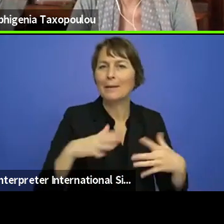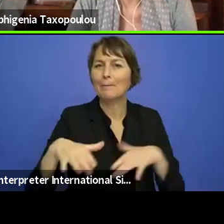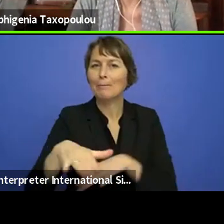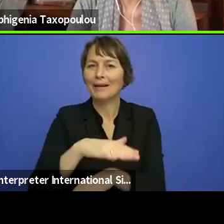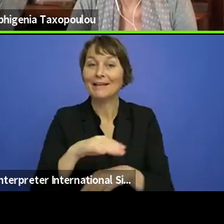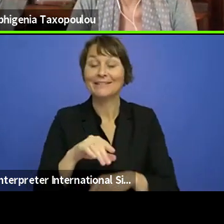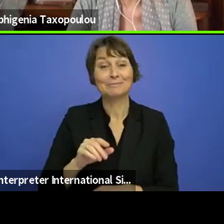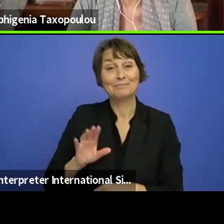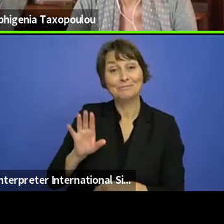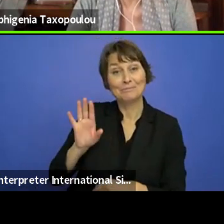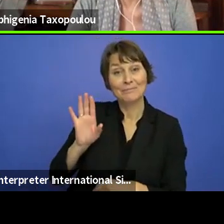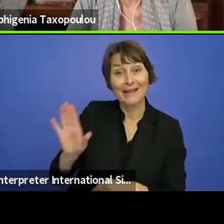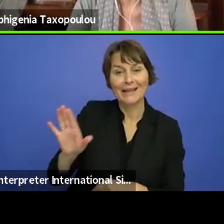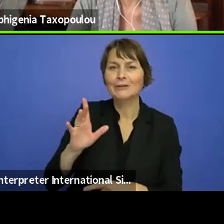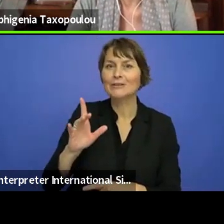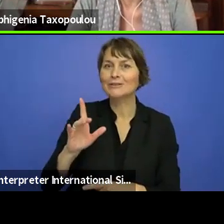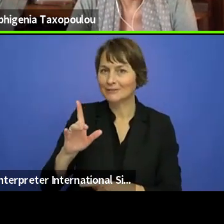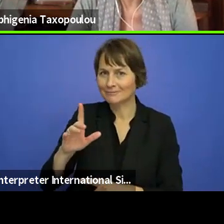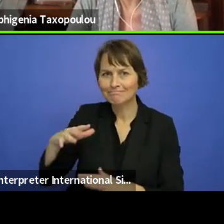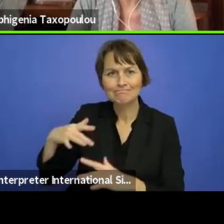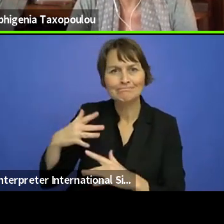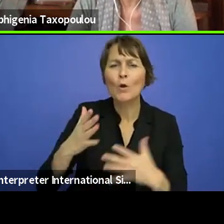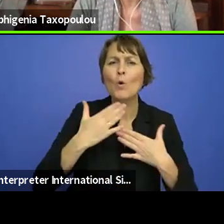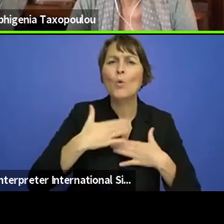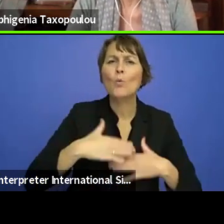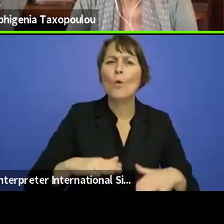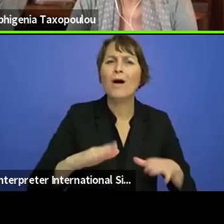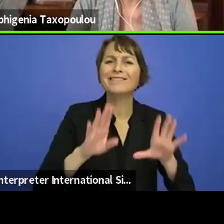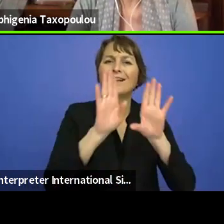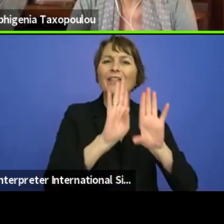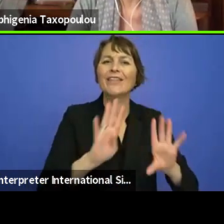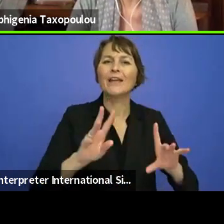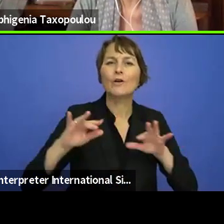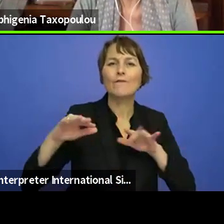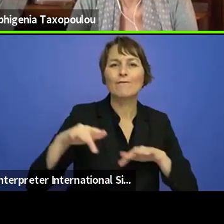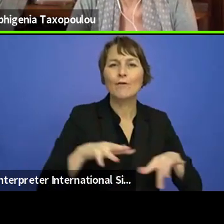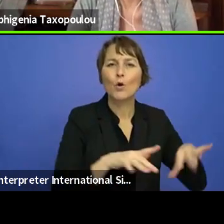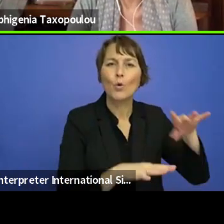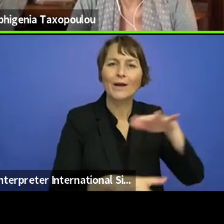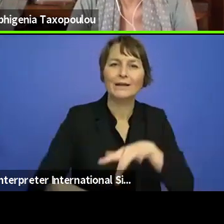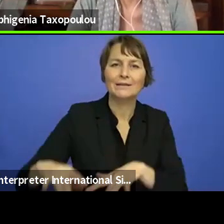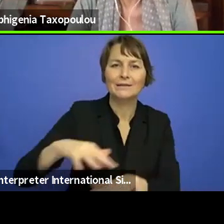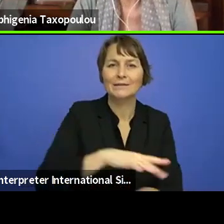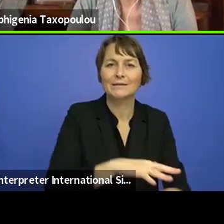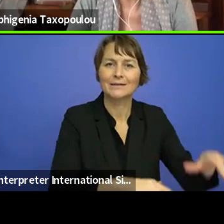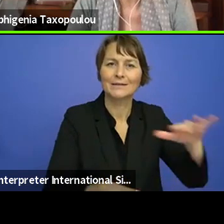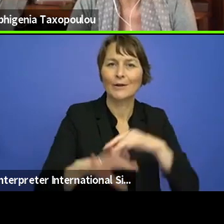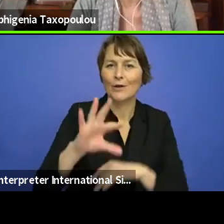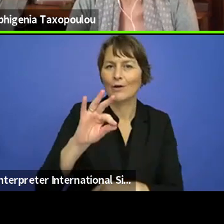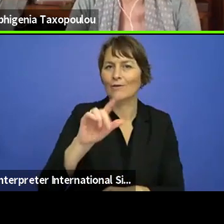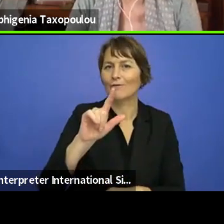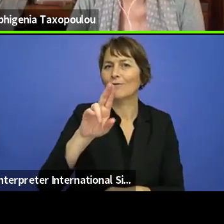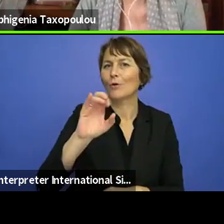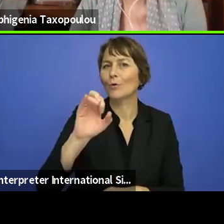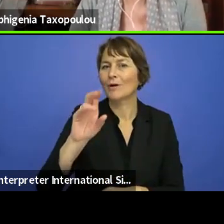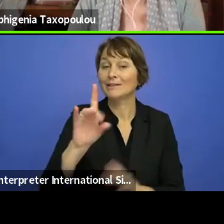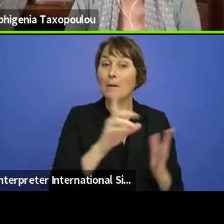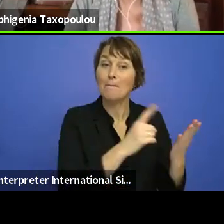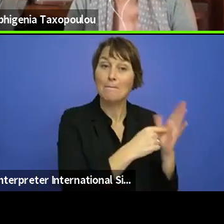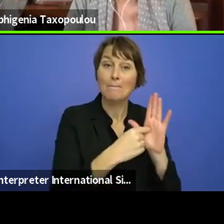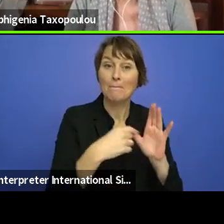Benjamin Verdonck's exploration of fluid theater forms that evade the tension between making and showing, between local